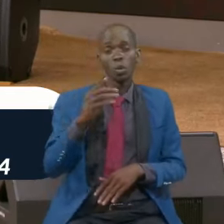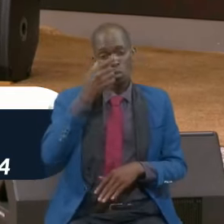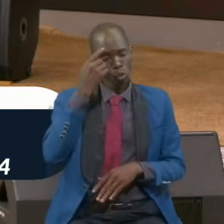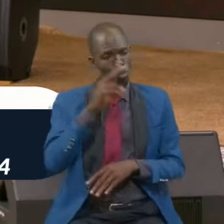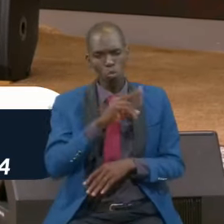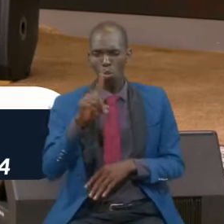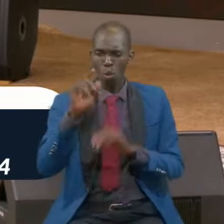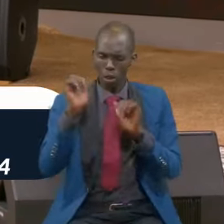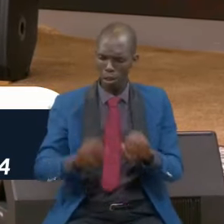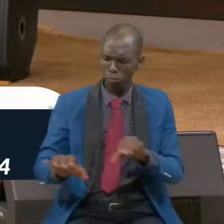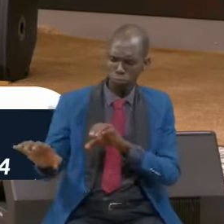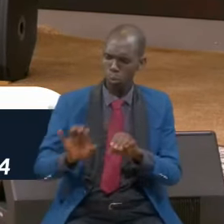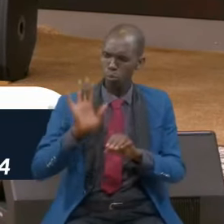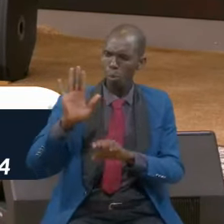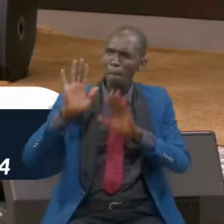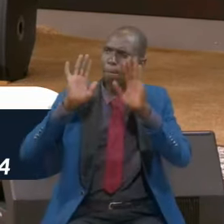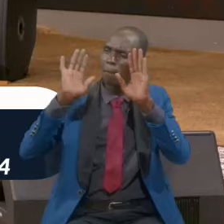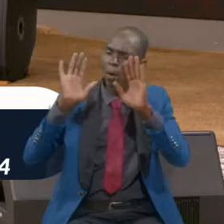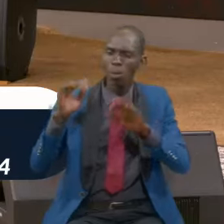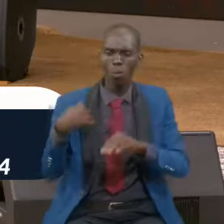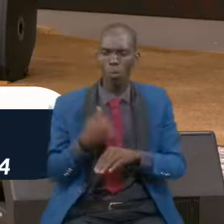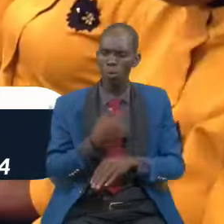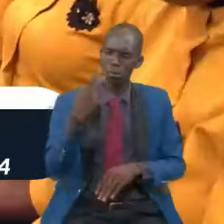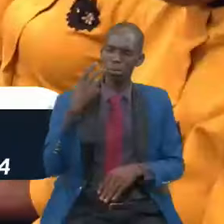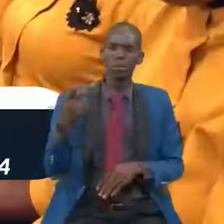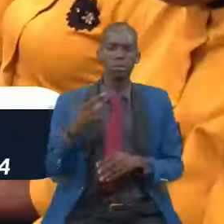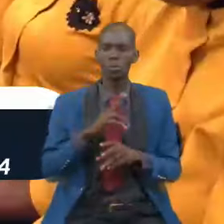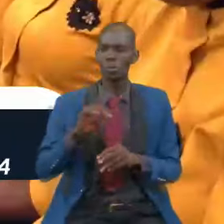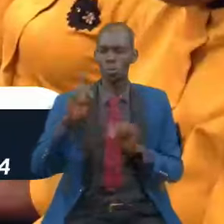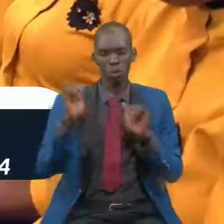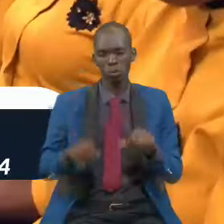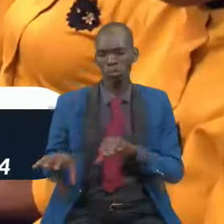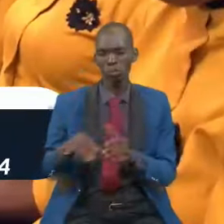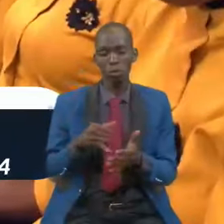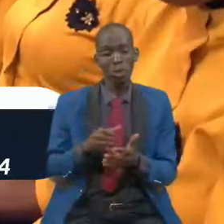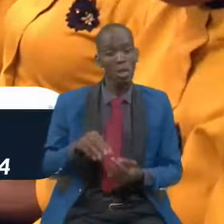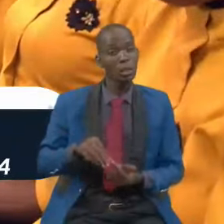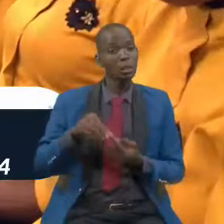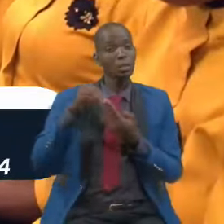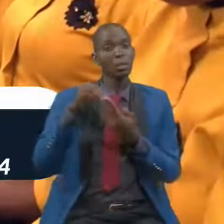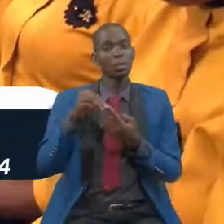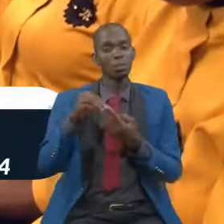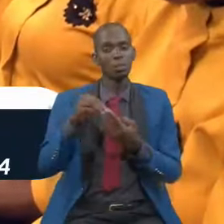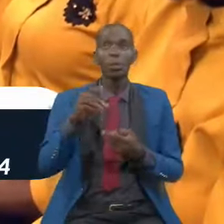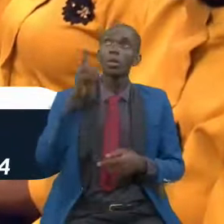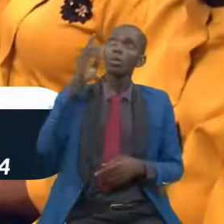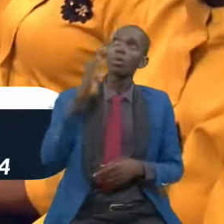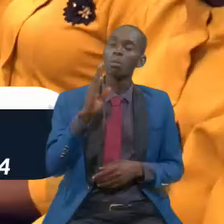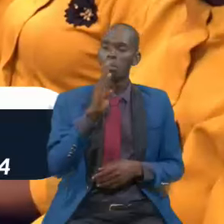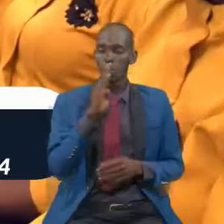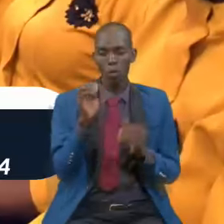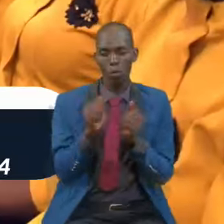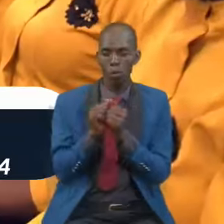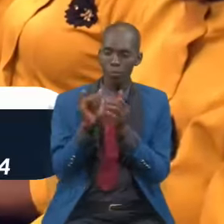these miracles that thou doest except God be